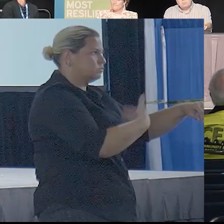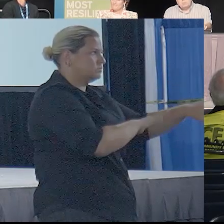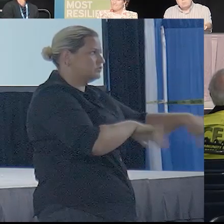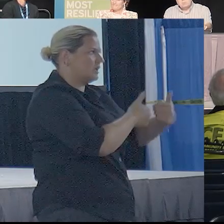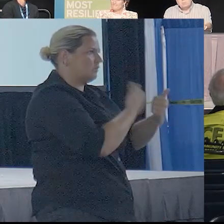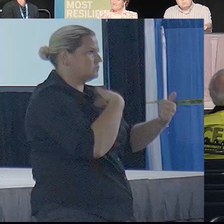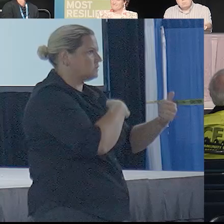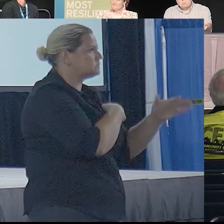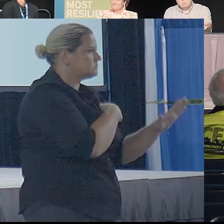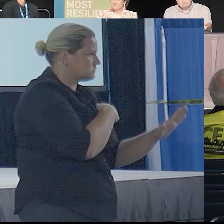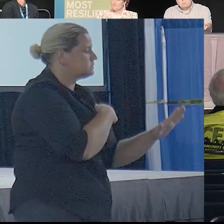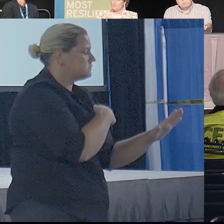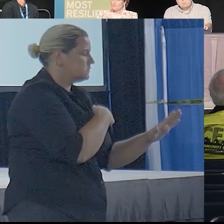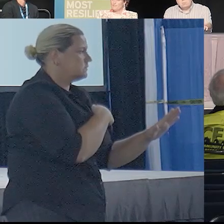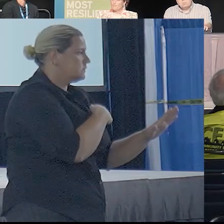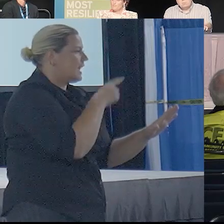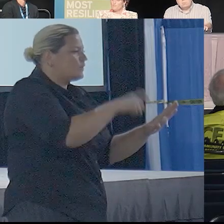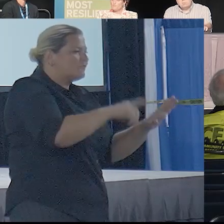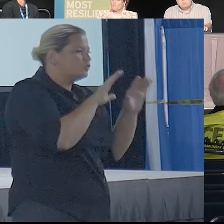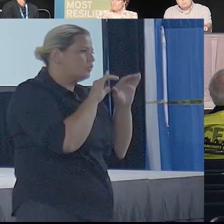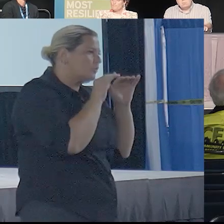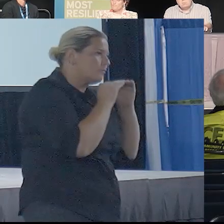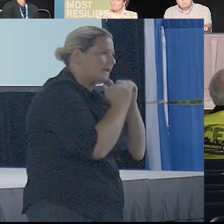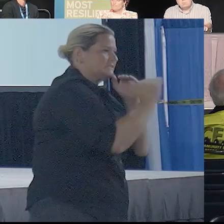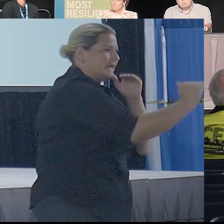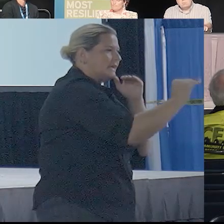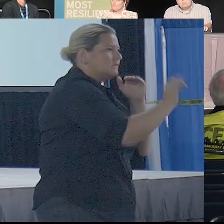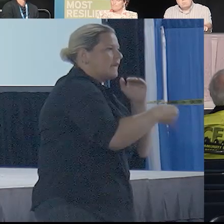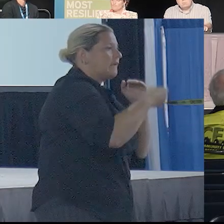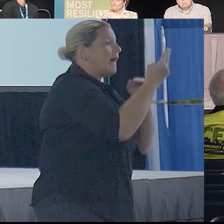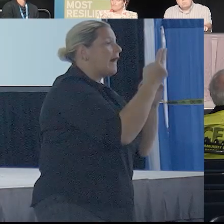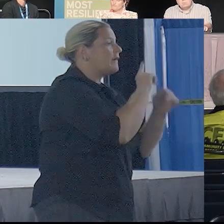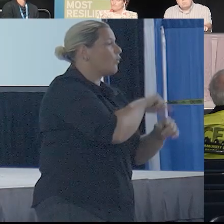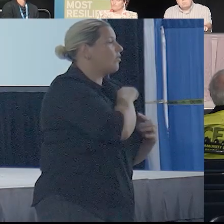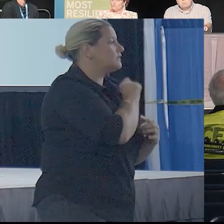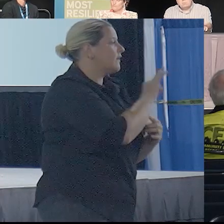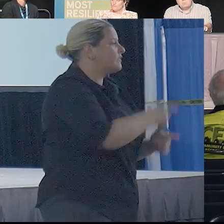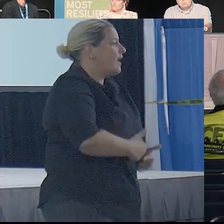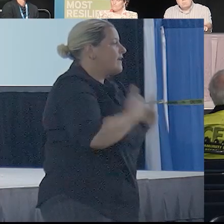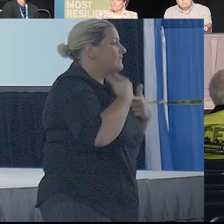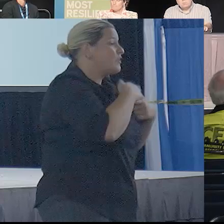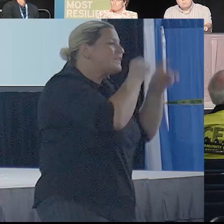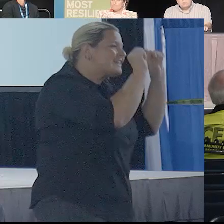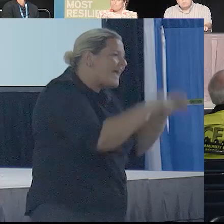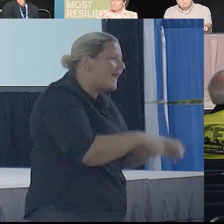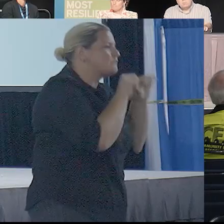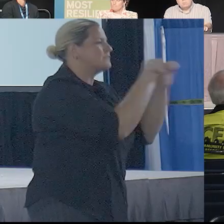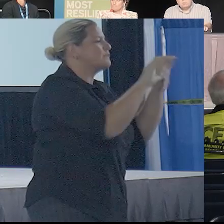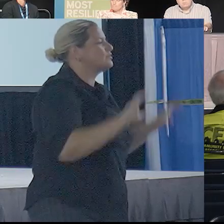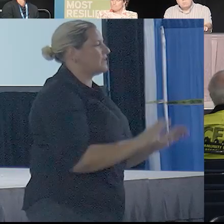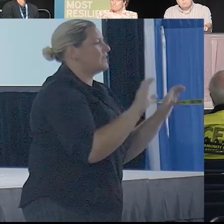of us to maintain a high quality of life and to be productive. And we can be, because we